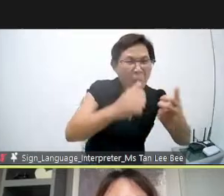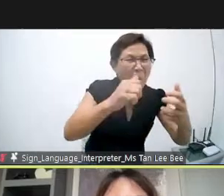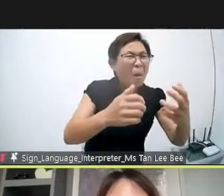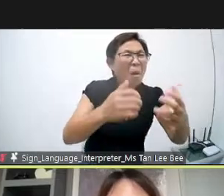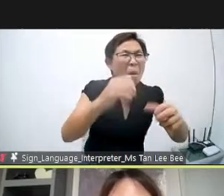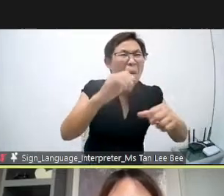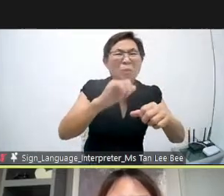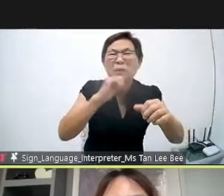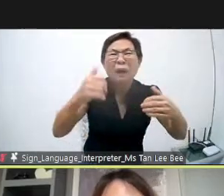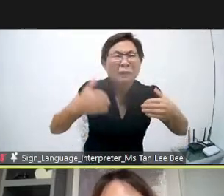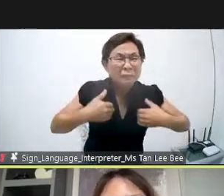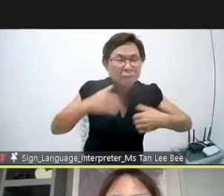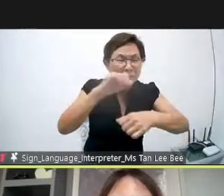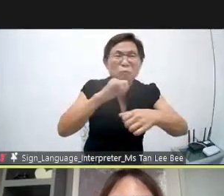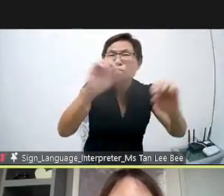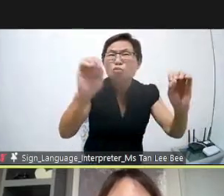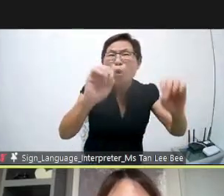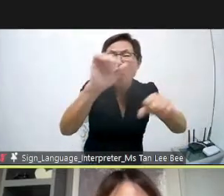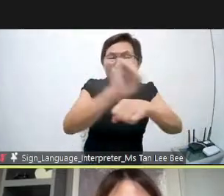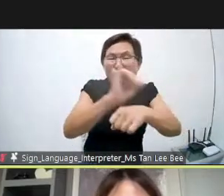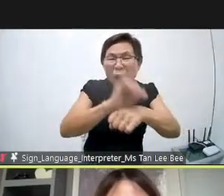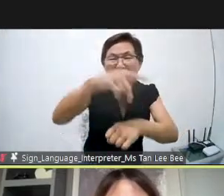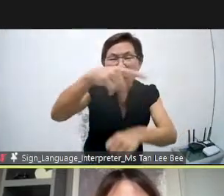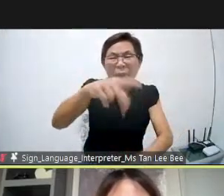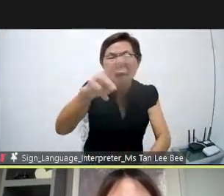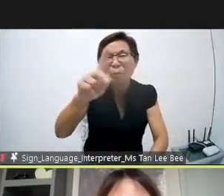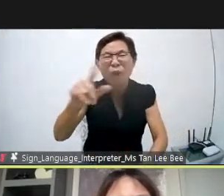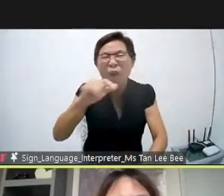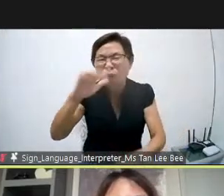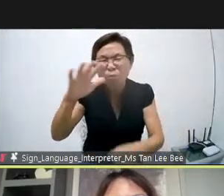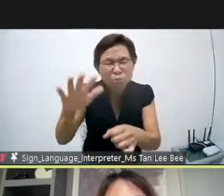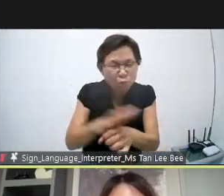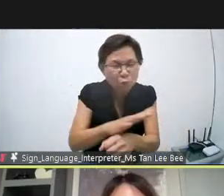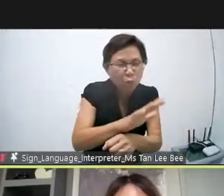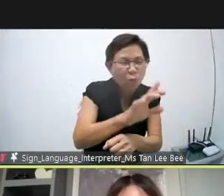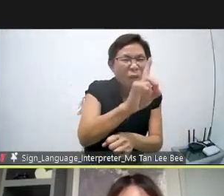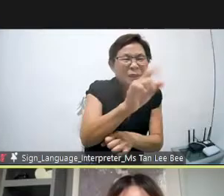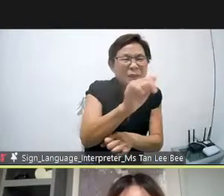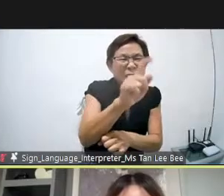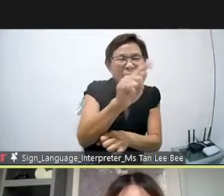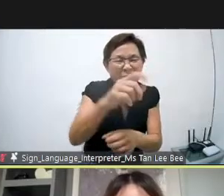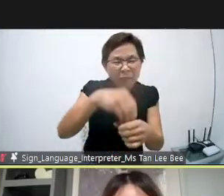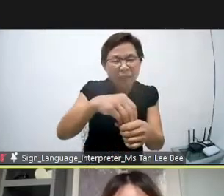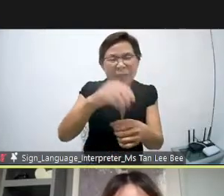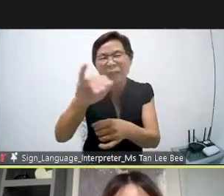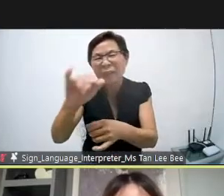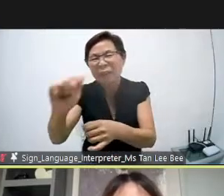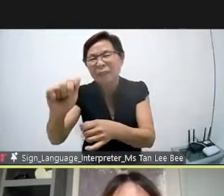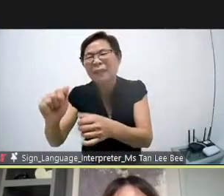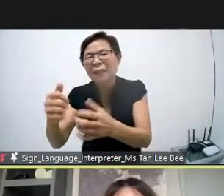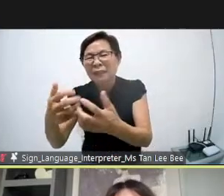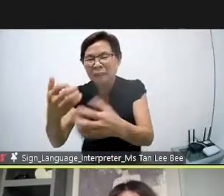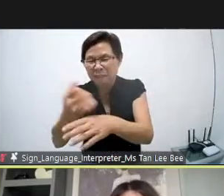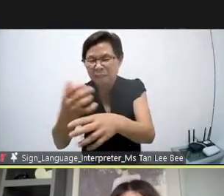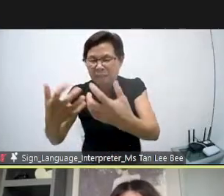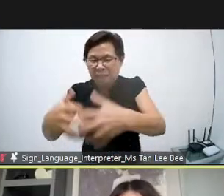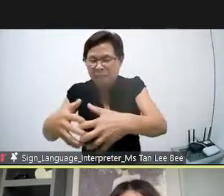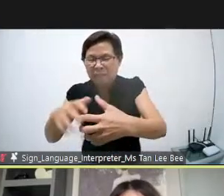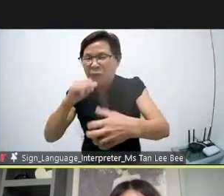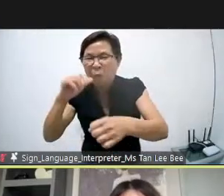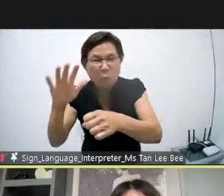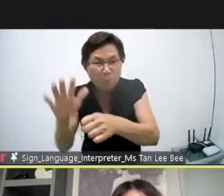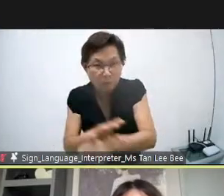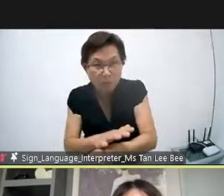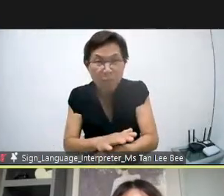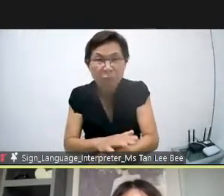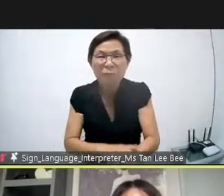and secondly, there are insufficient data in AI industry. In Thailand,